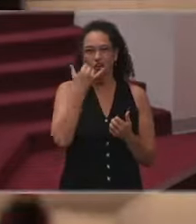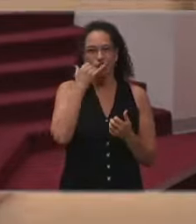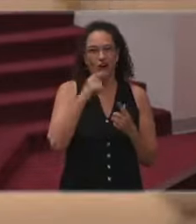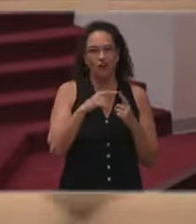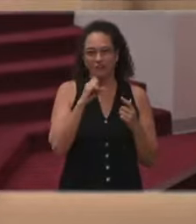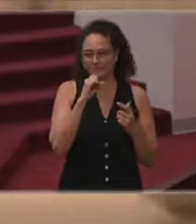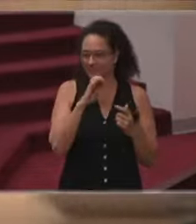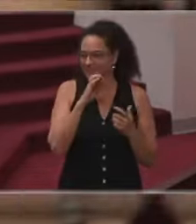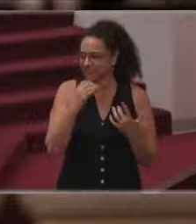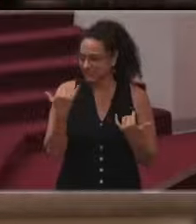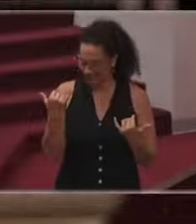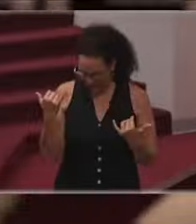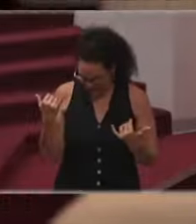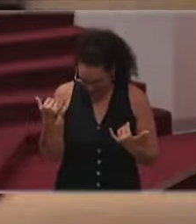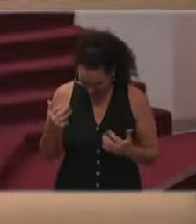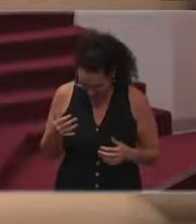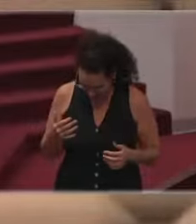right there.